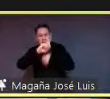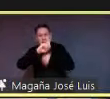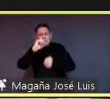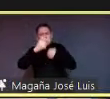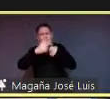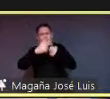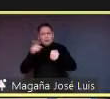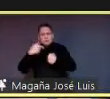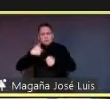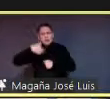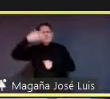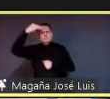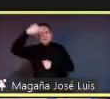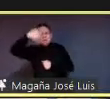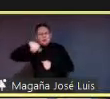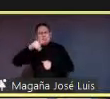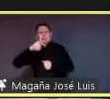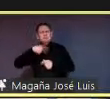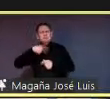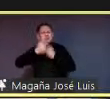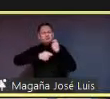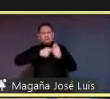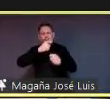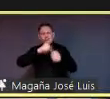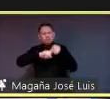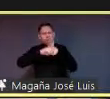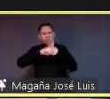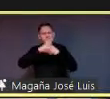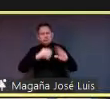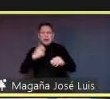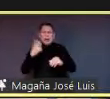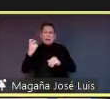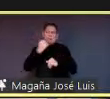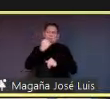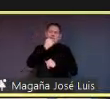of the interventions required, that is to say, knowledge, skills,